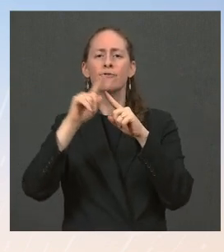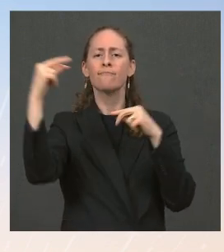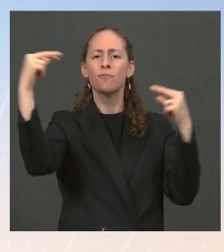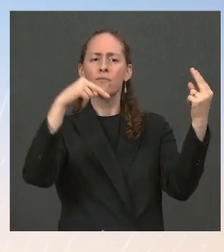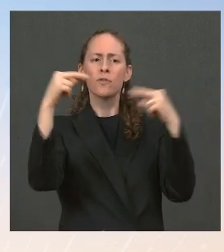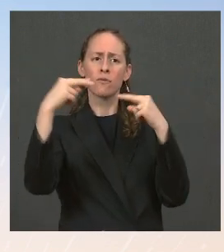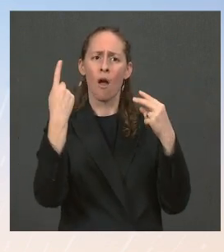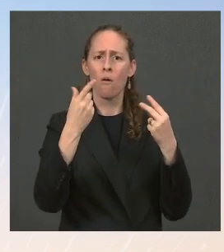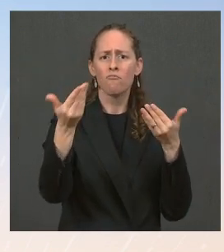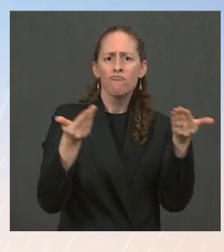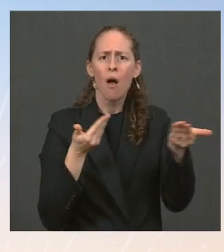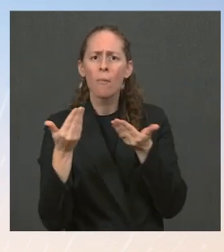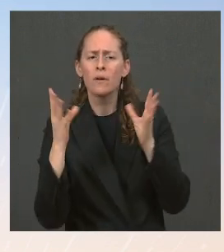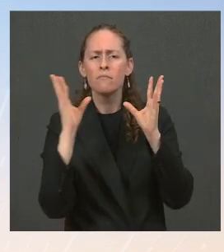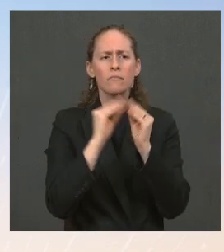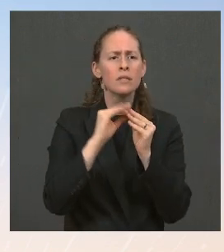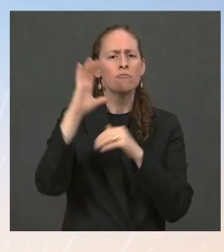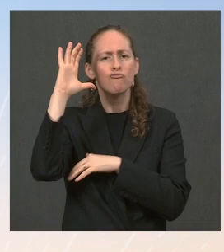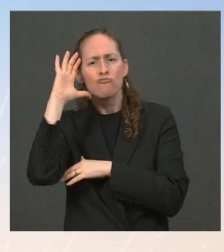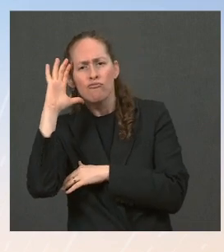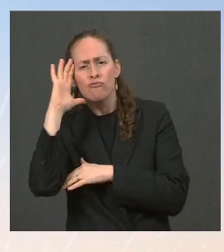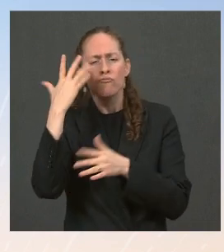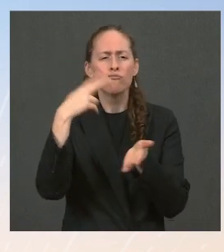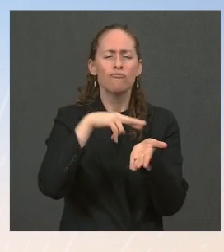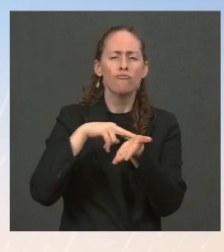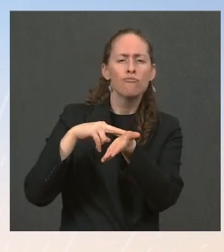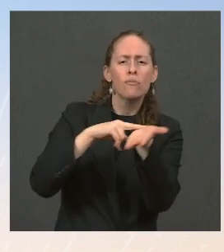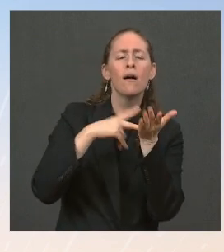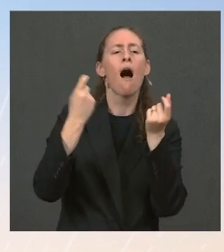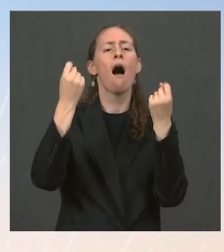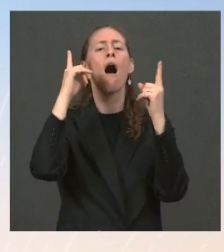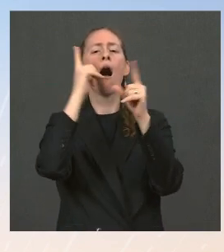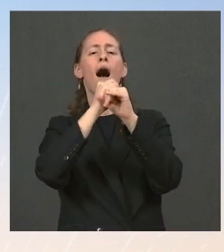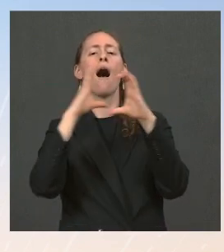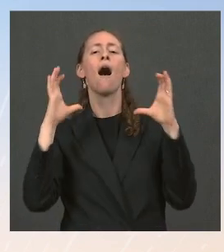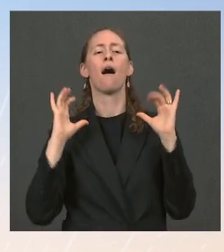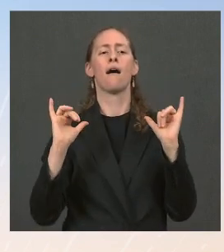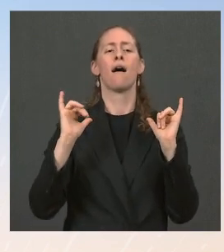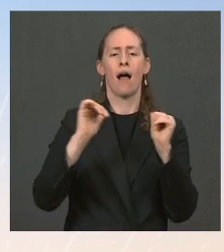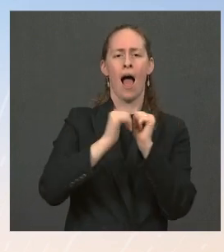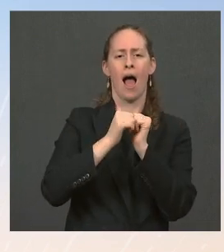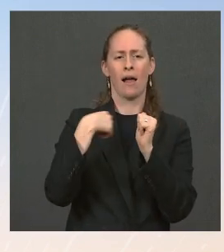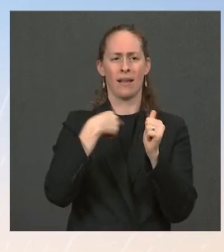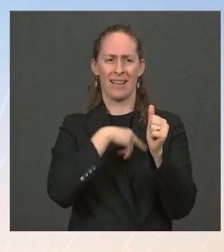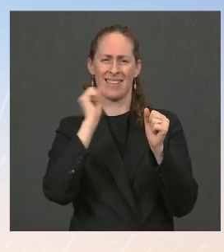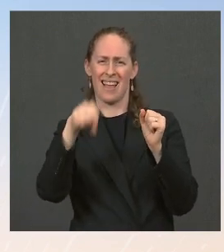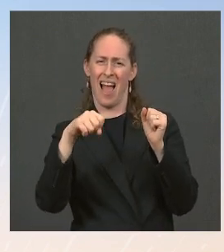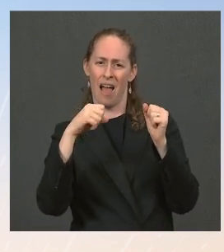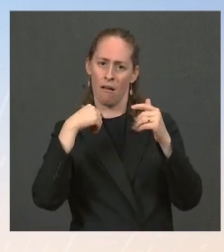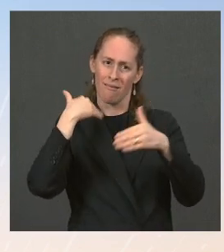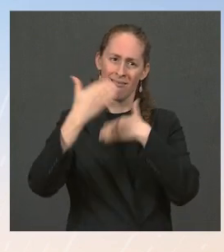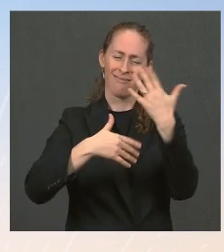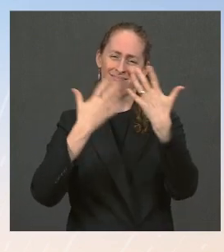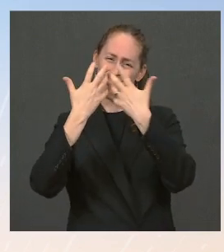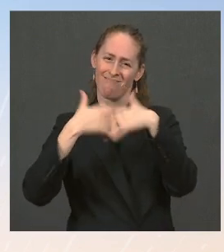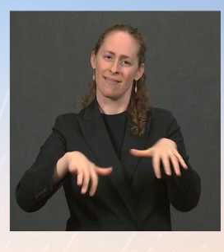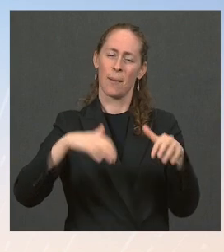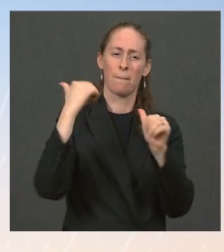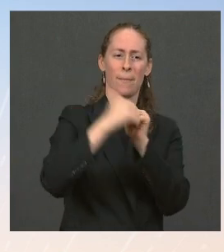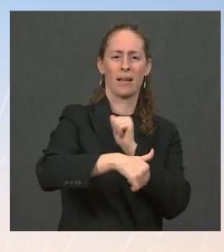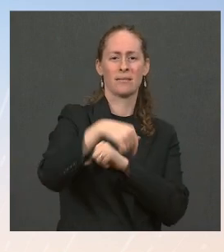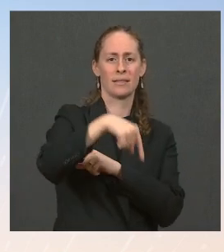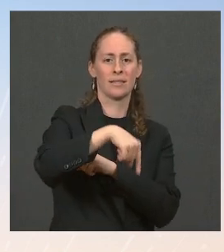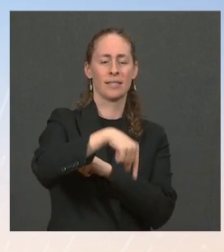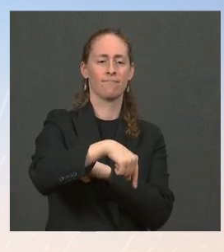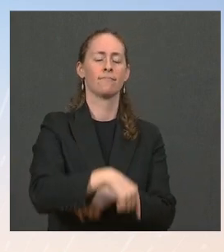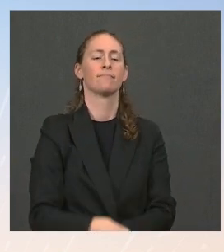is to see where people are and work to see how we can get this across the finish line moving forward. What he's encouraged by is the